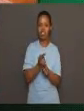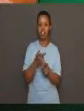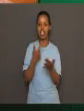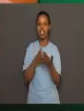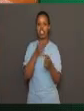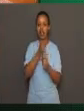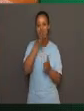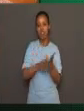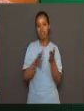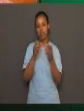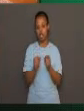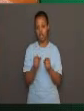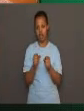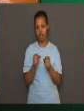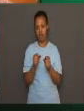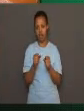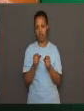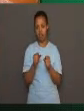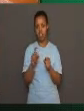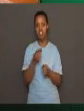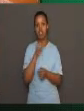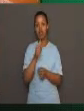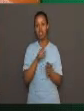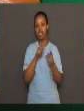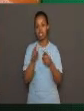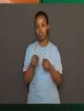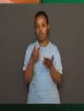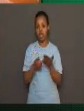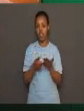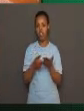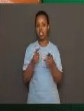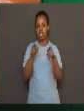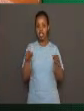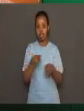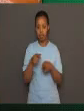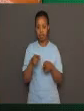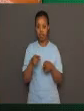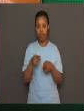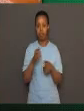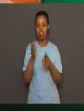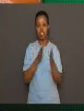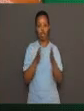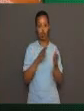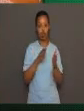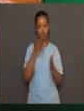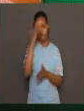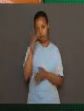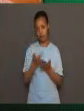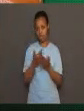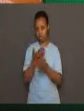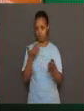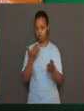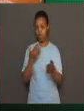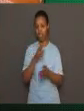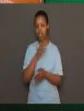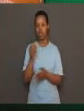task. Although the child has never set the table himself before, he was able